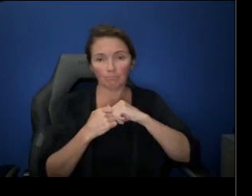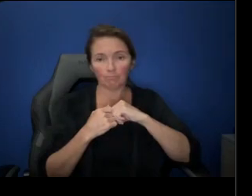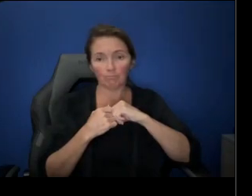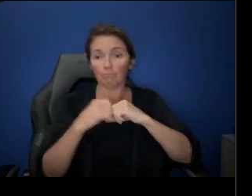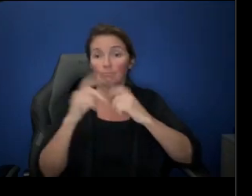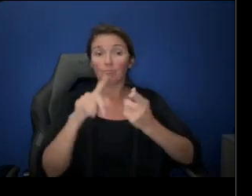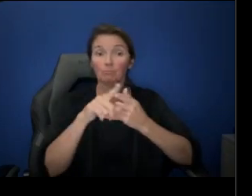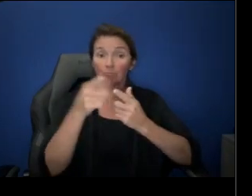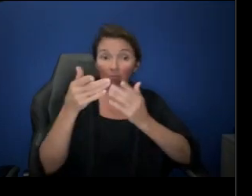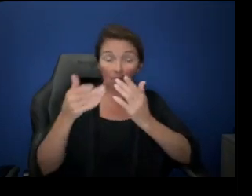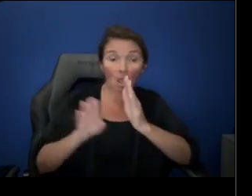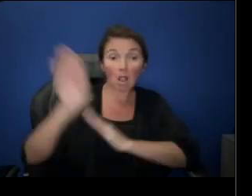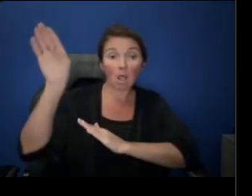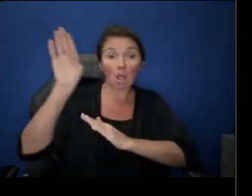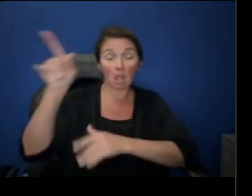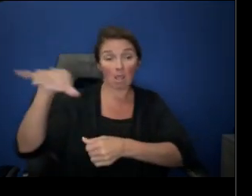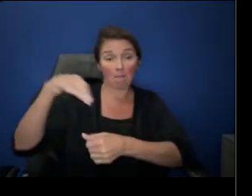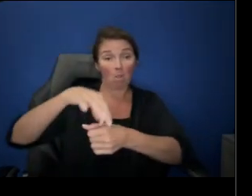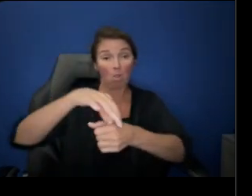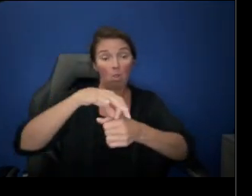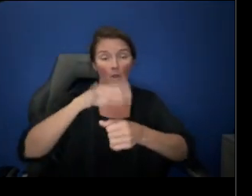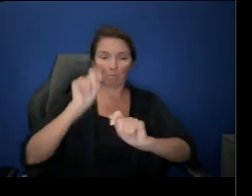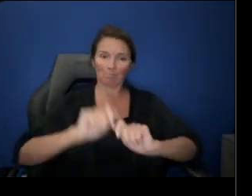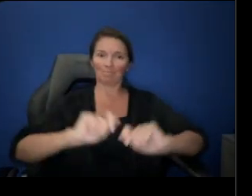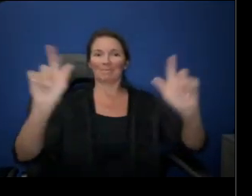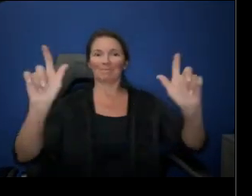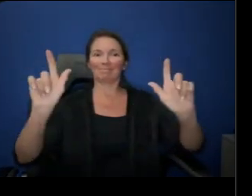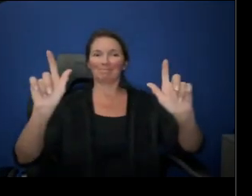we launch the polls, they will automatically appear.